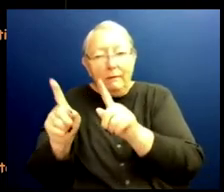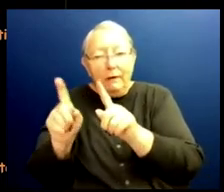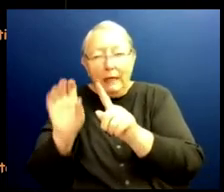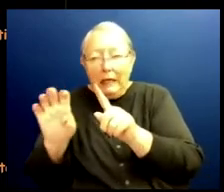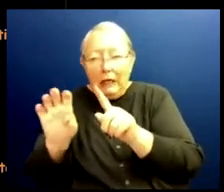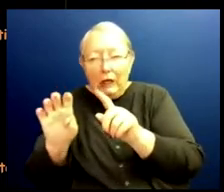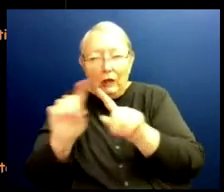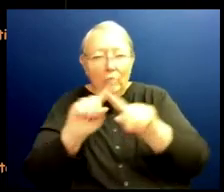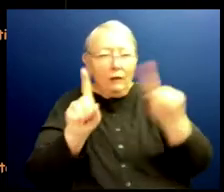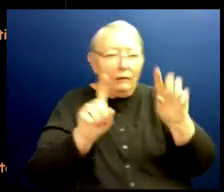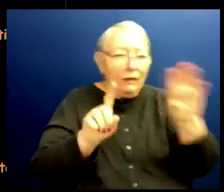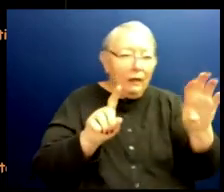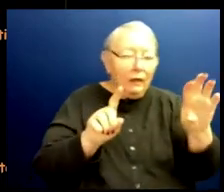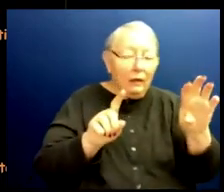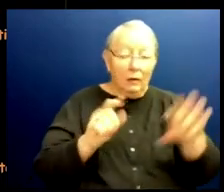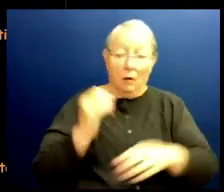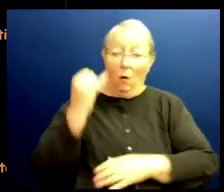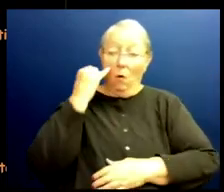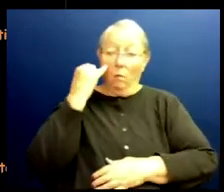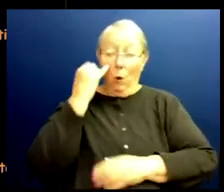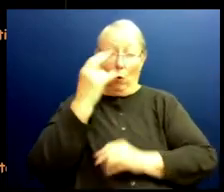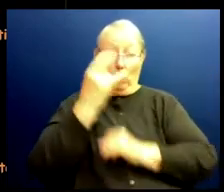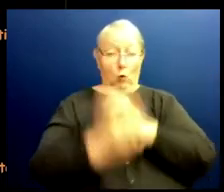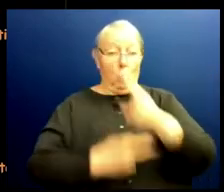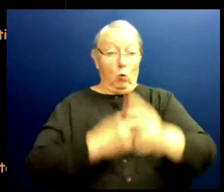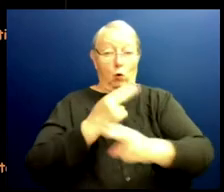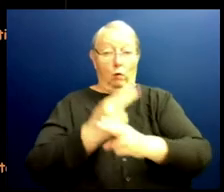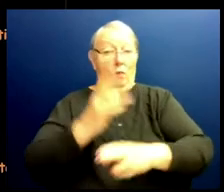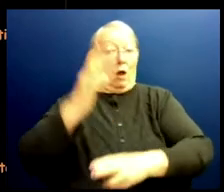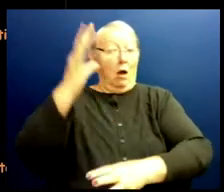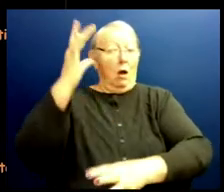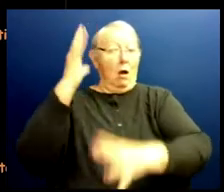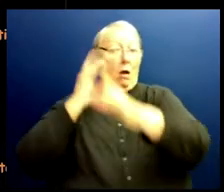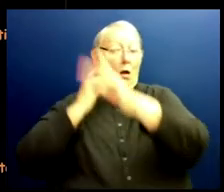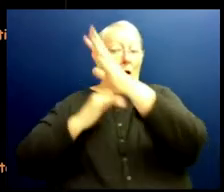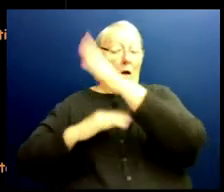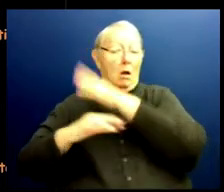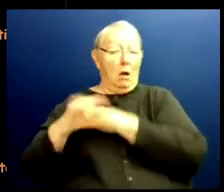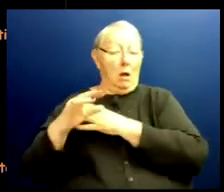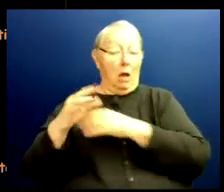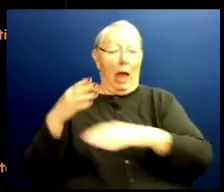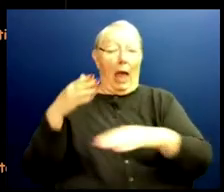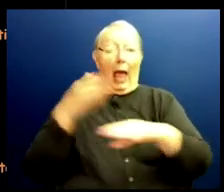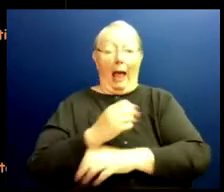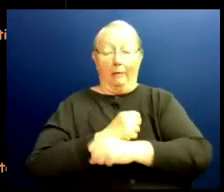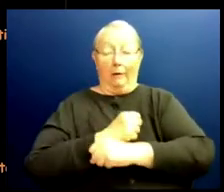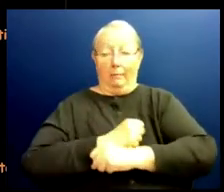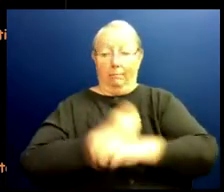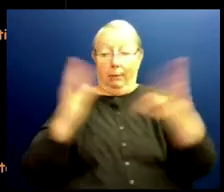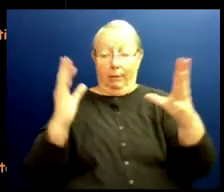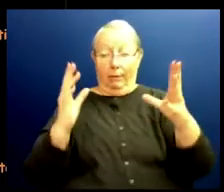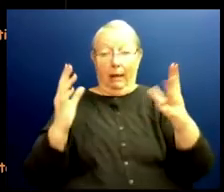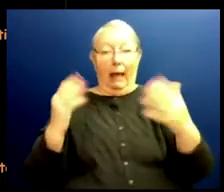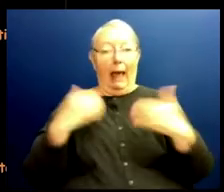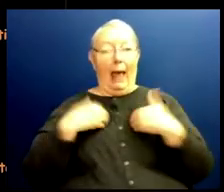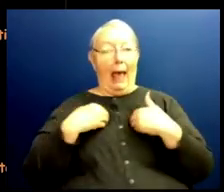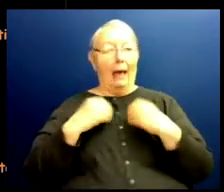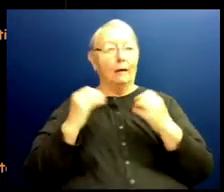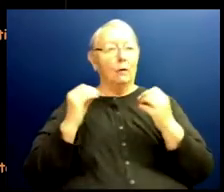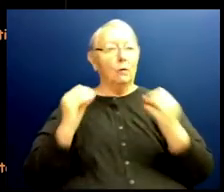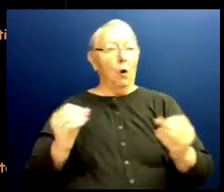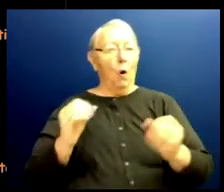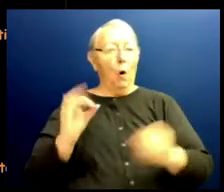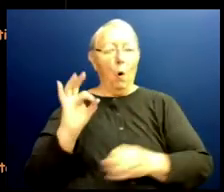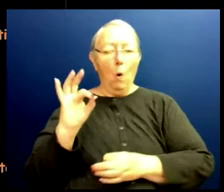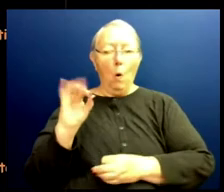without structure, without form, shortly after the Big Bang, could we explain the existence